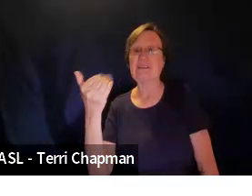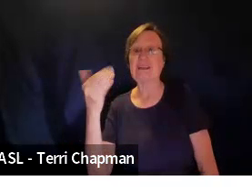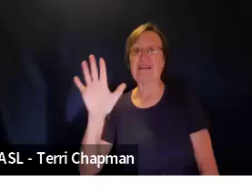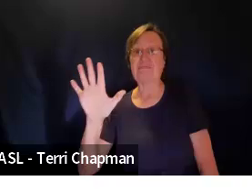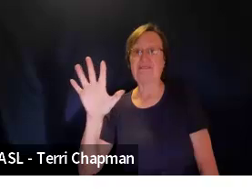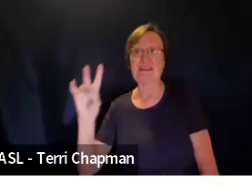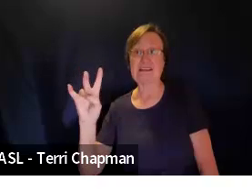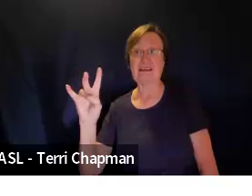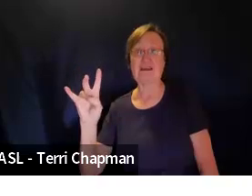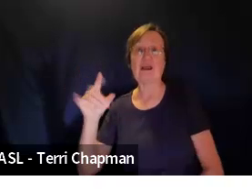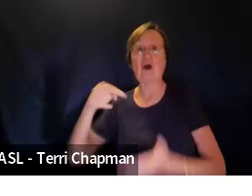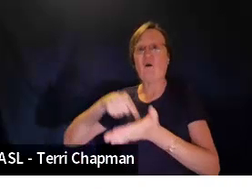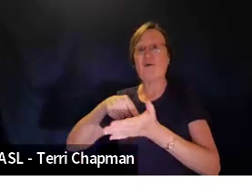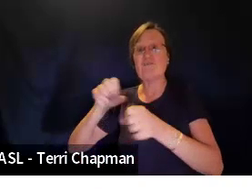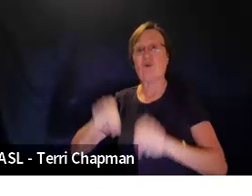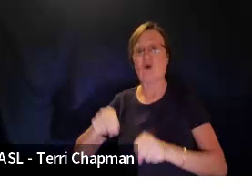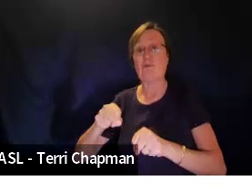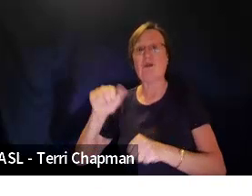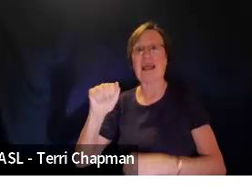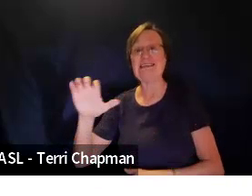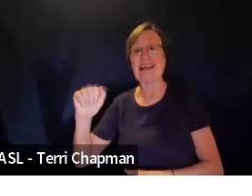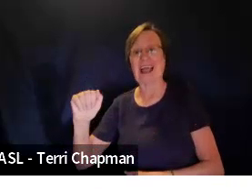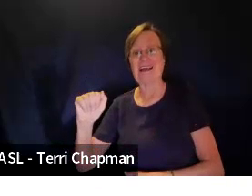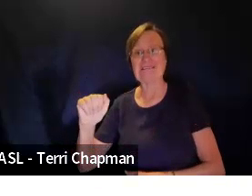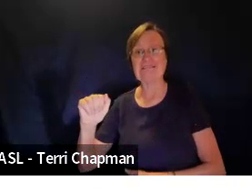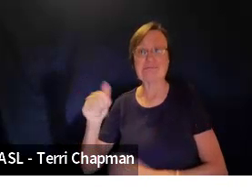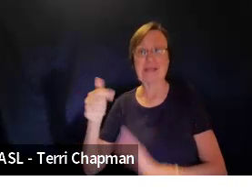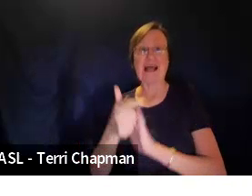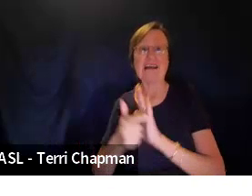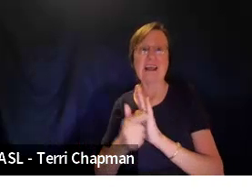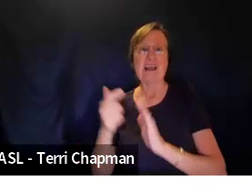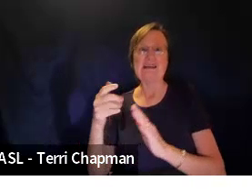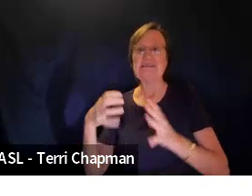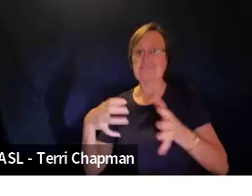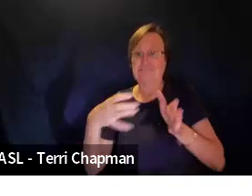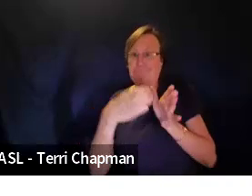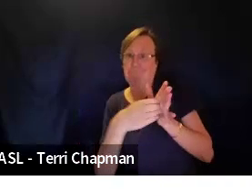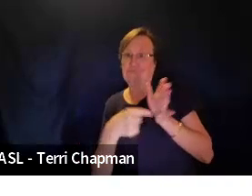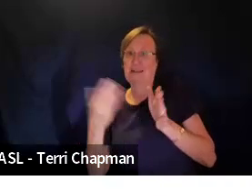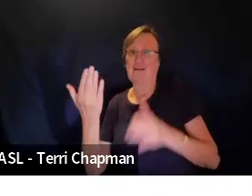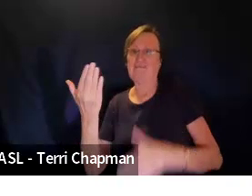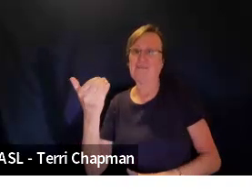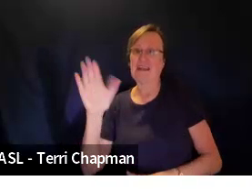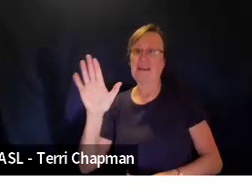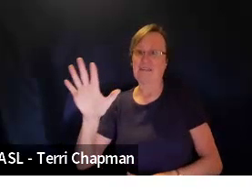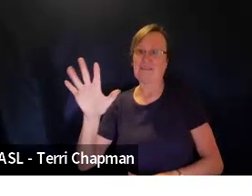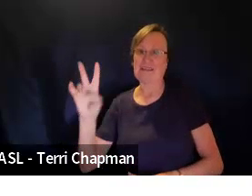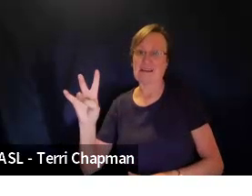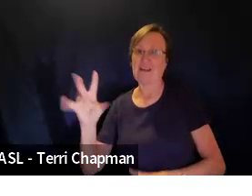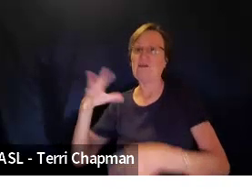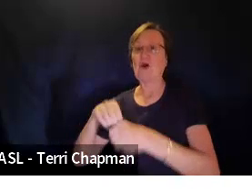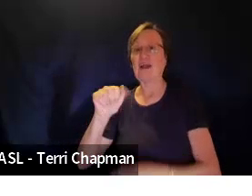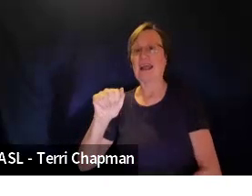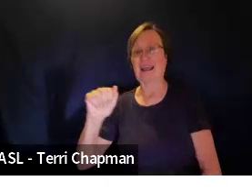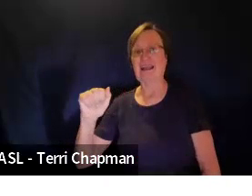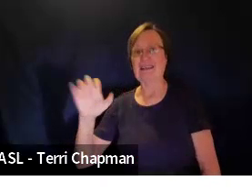Act. Section 1557 is part of the Affordable Care Act. It's a